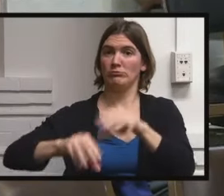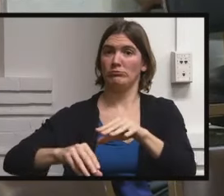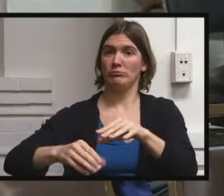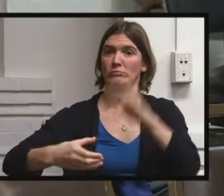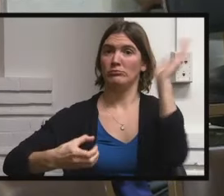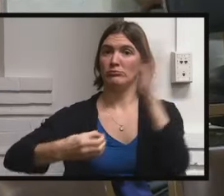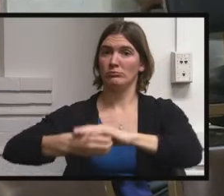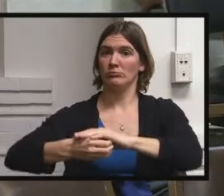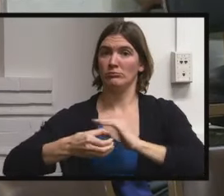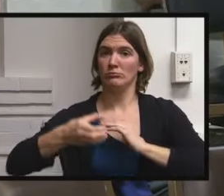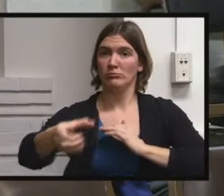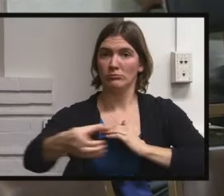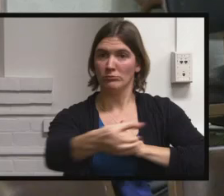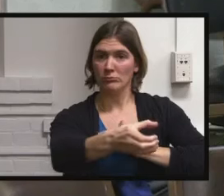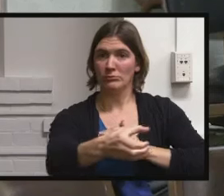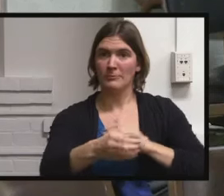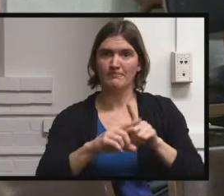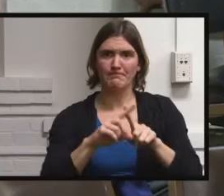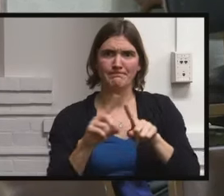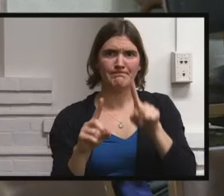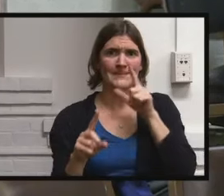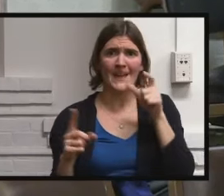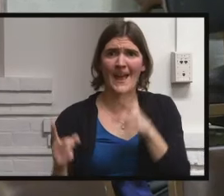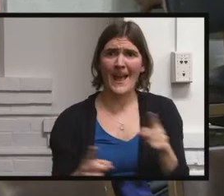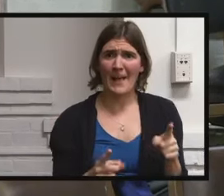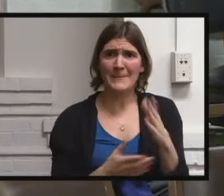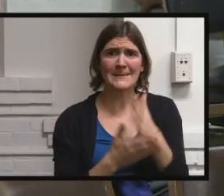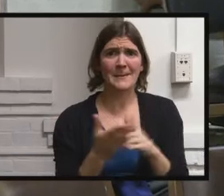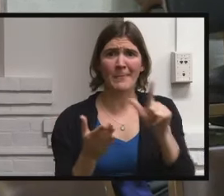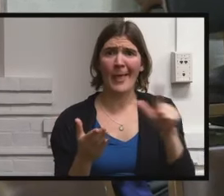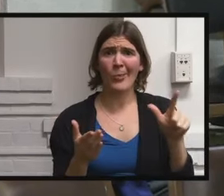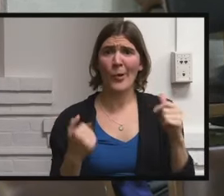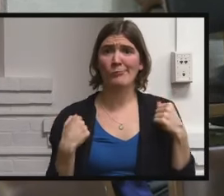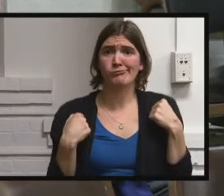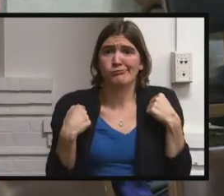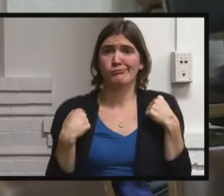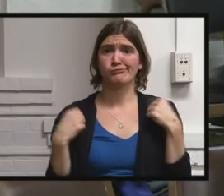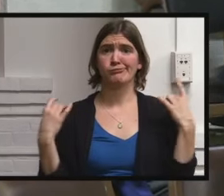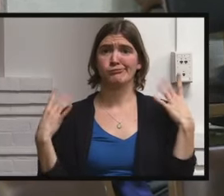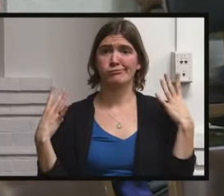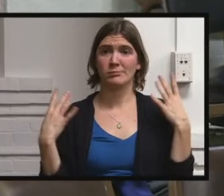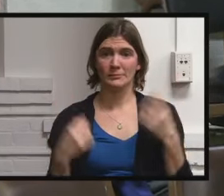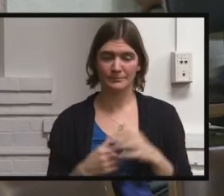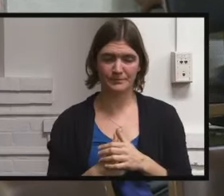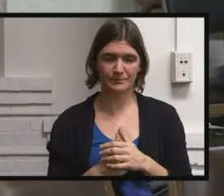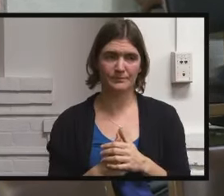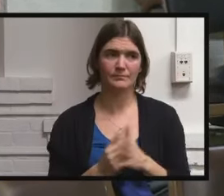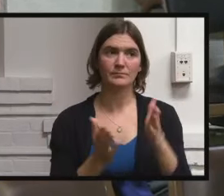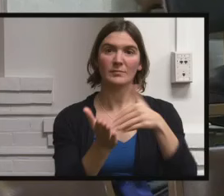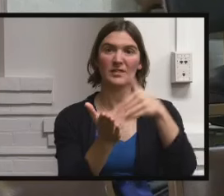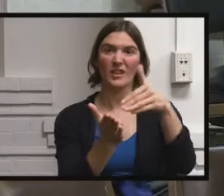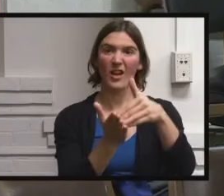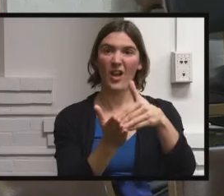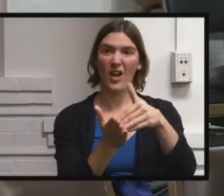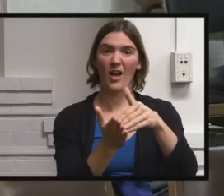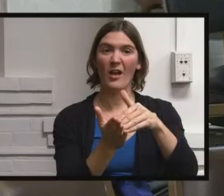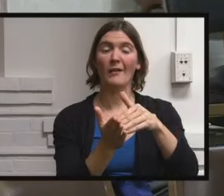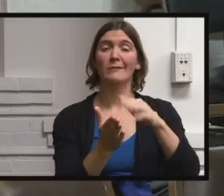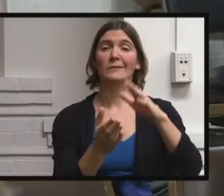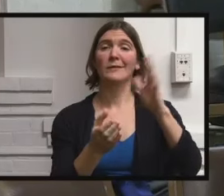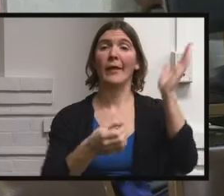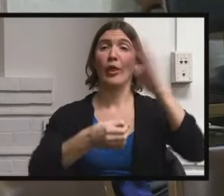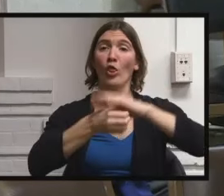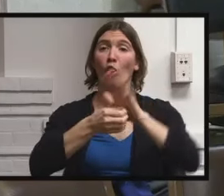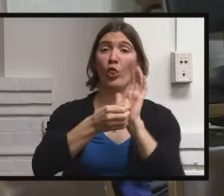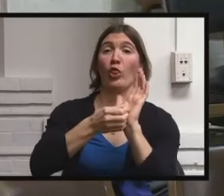container. So that's not necessarily happening. And a lot of times the trash cans are open and